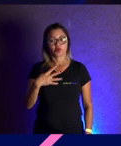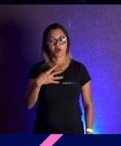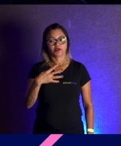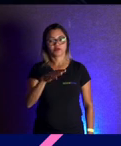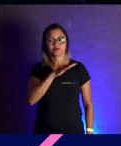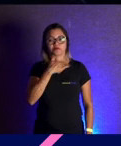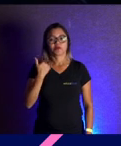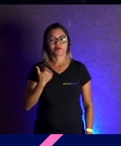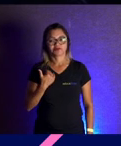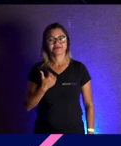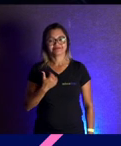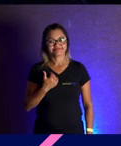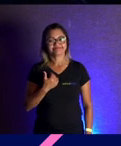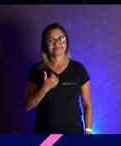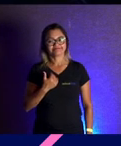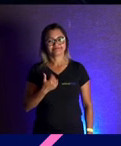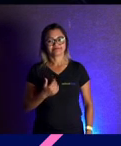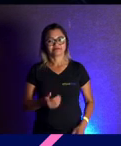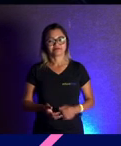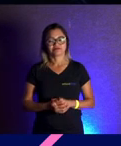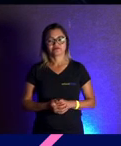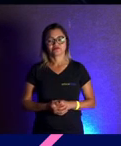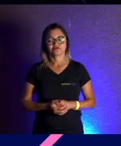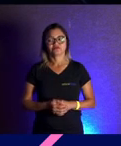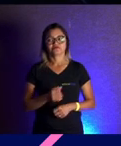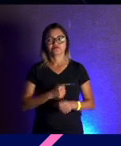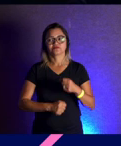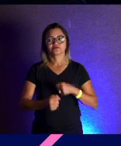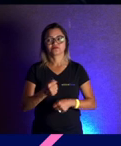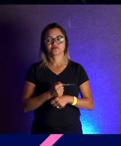2003 and 2011, from 2010.